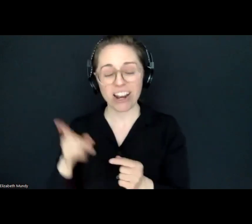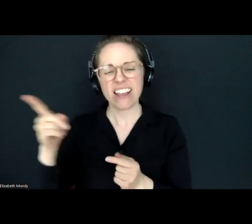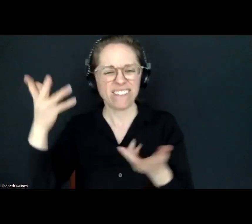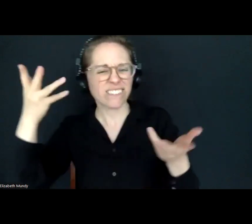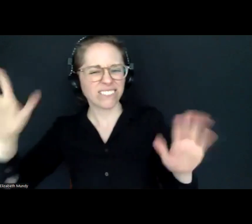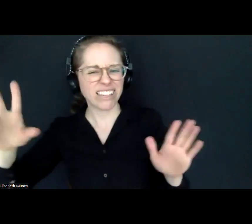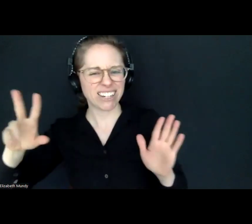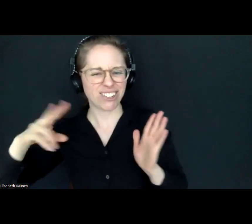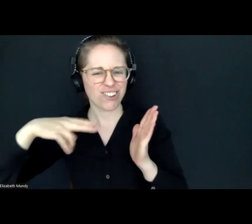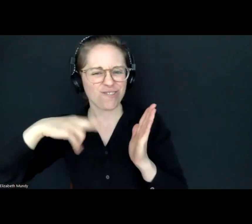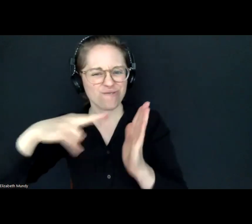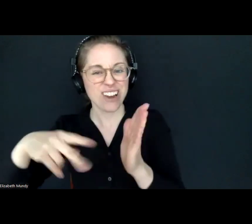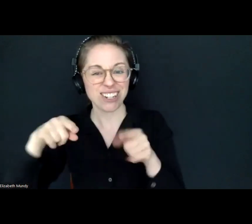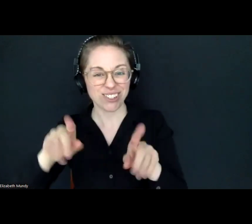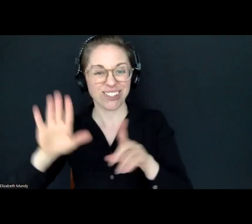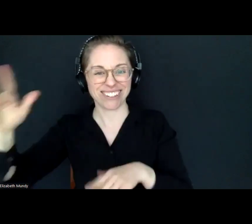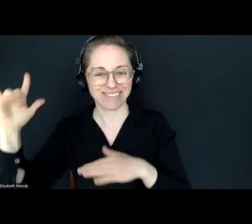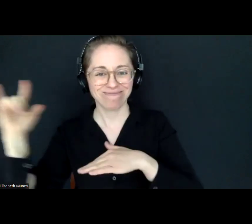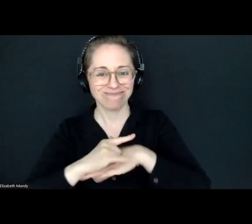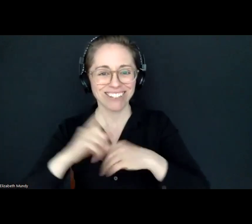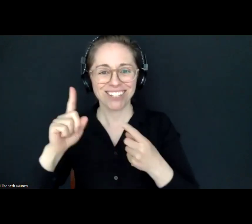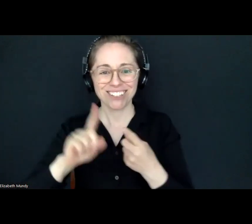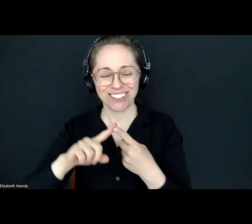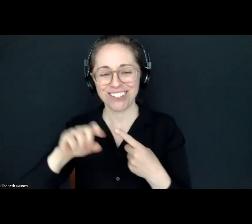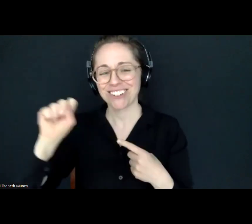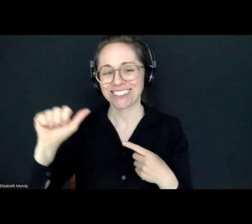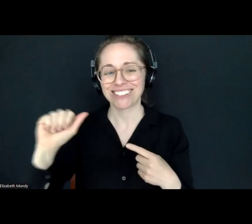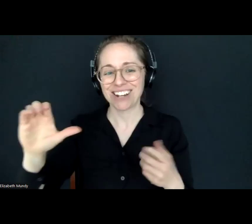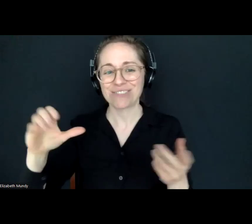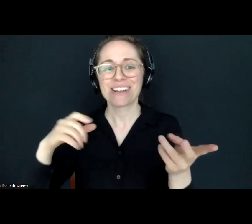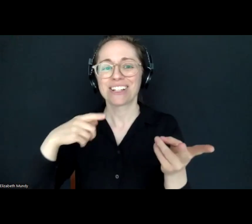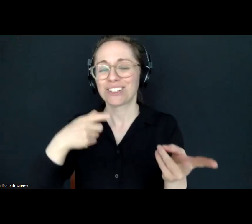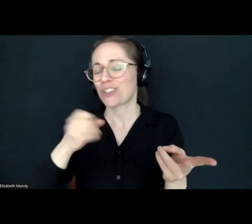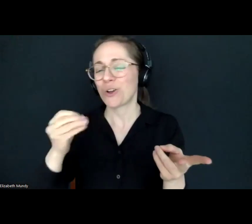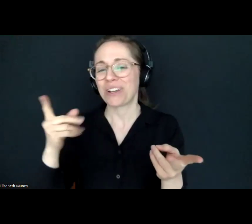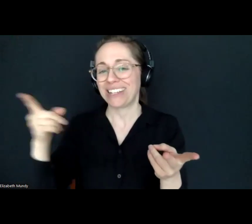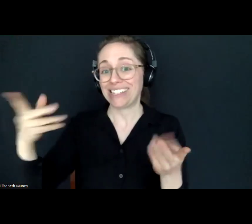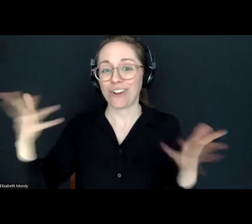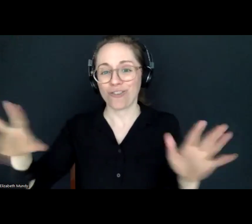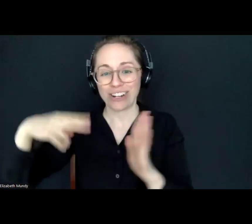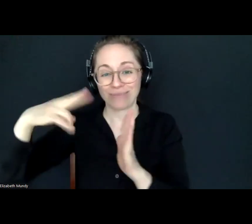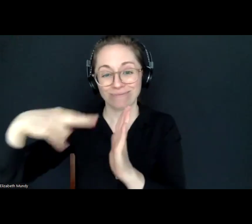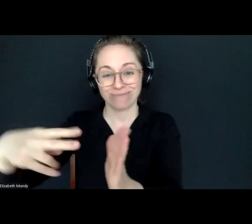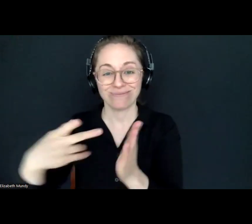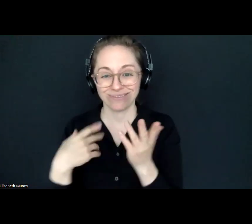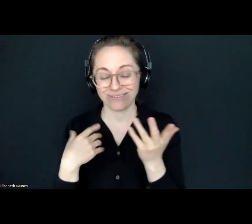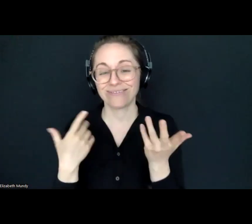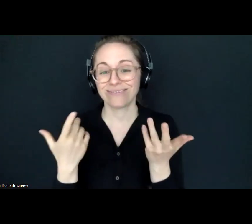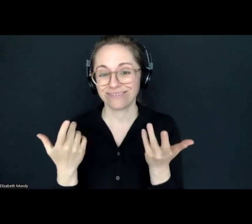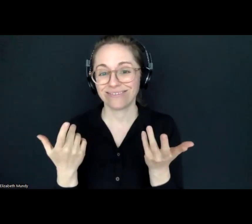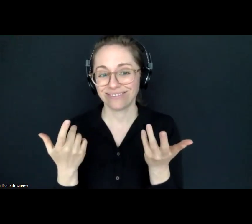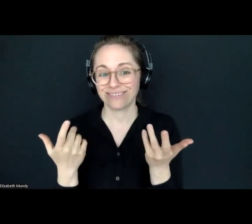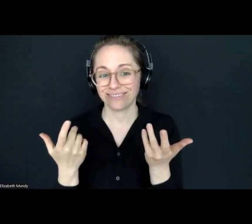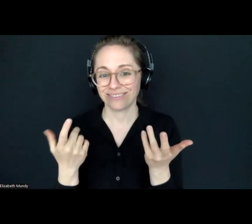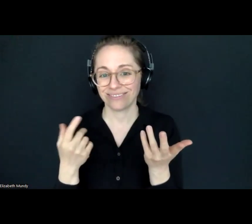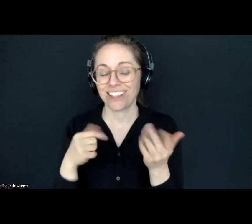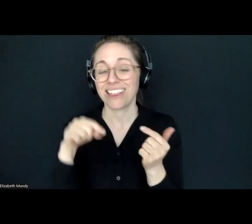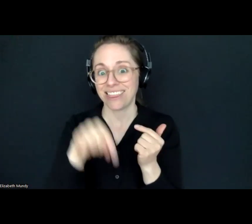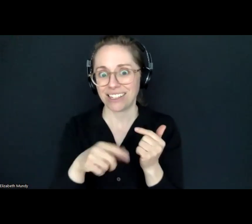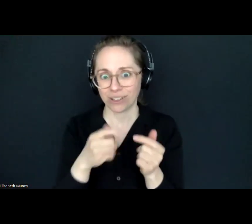into Sacramento this morning. He shared, so he is tracking very closely, and we just really appreciate the